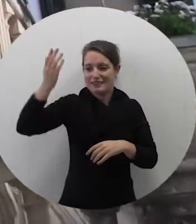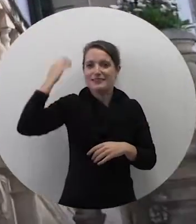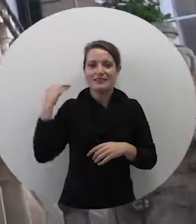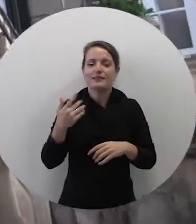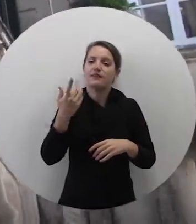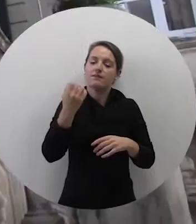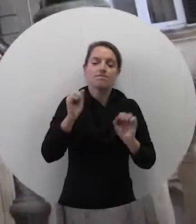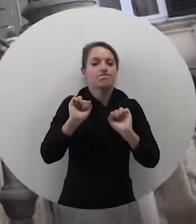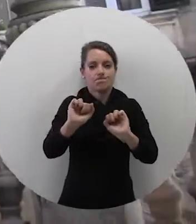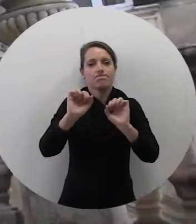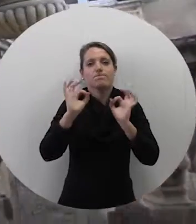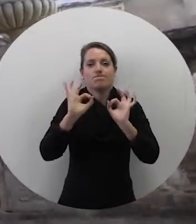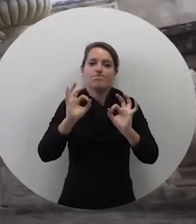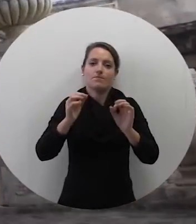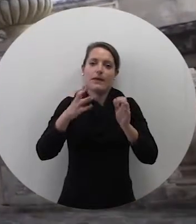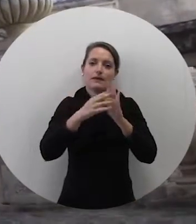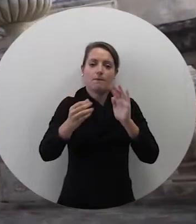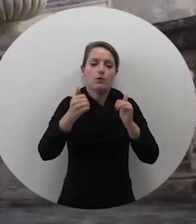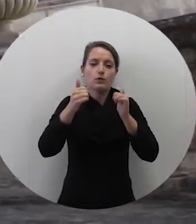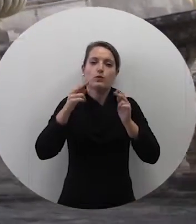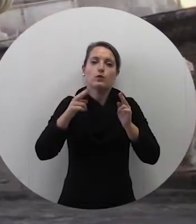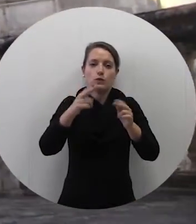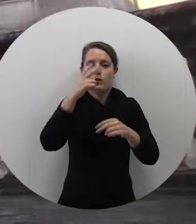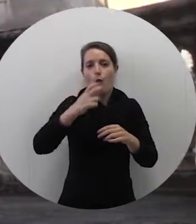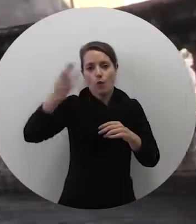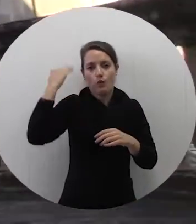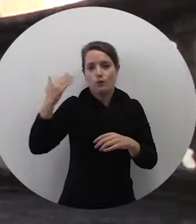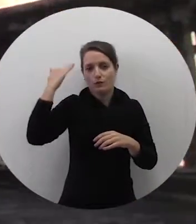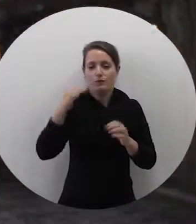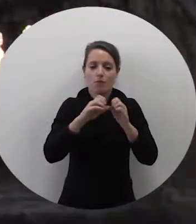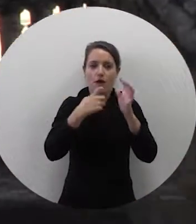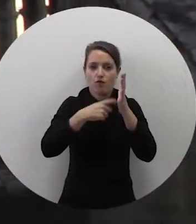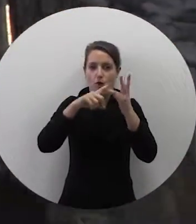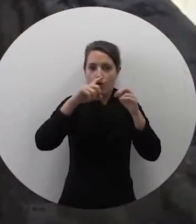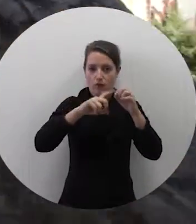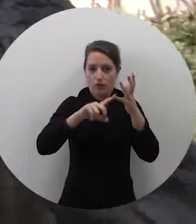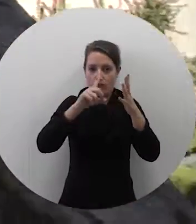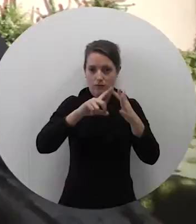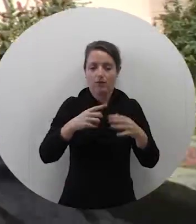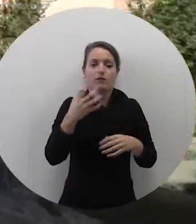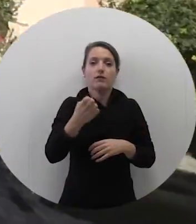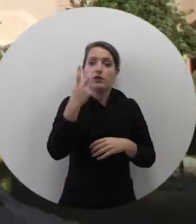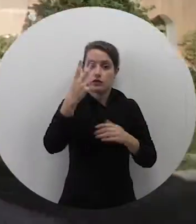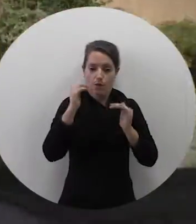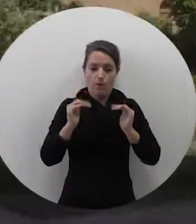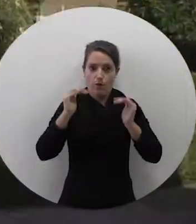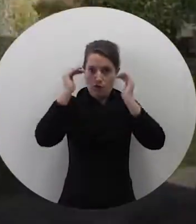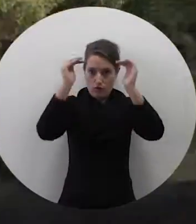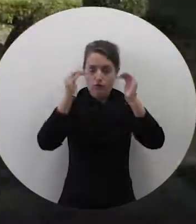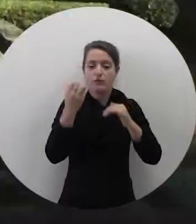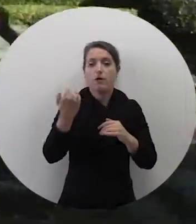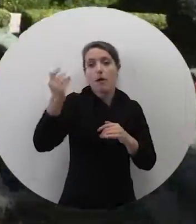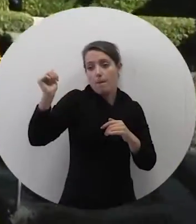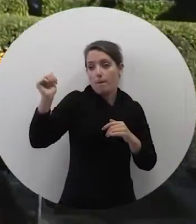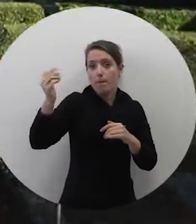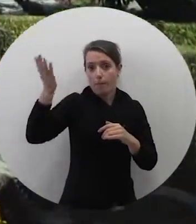finest examples of the Baroque style properties located in Lija. Built on 2 floors with front and